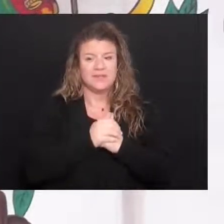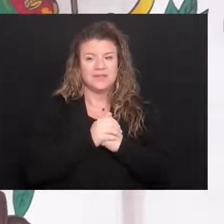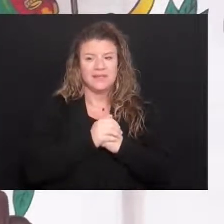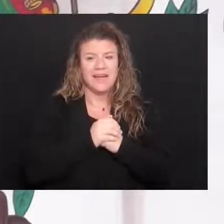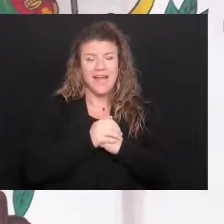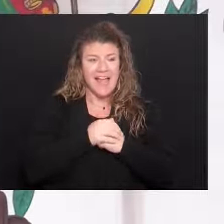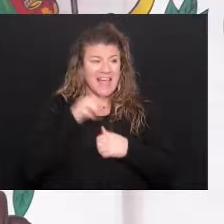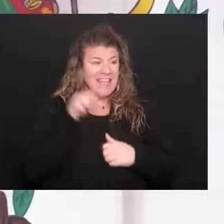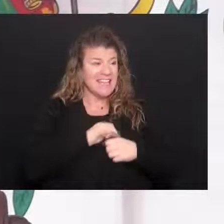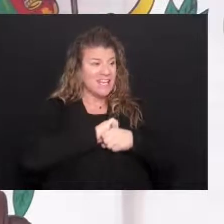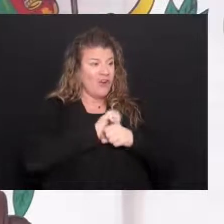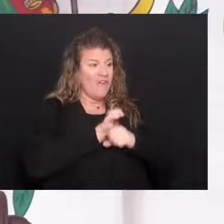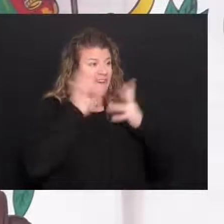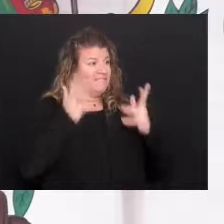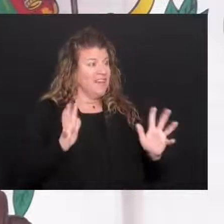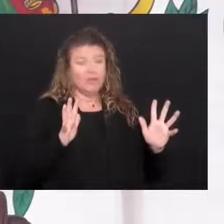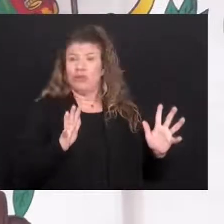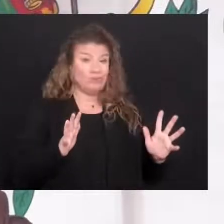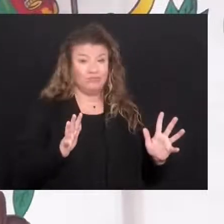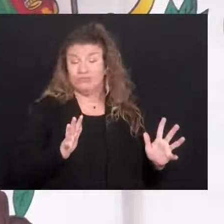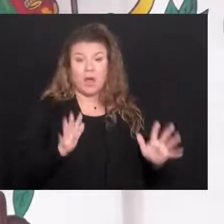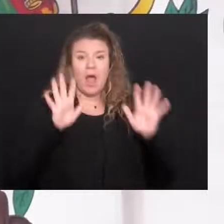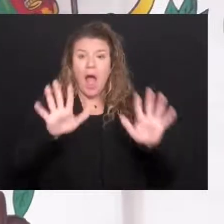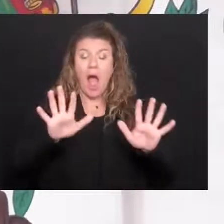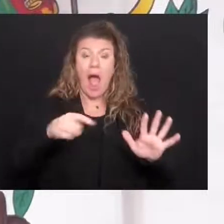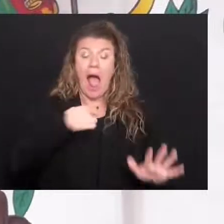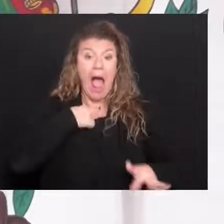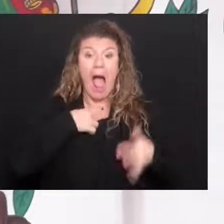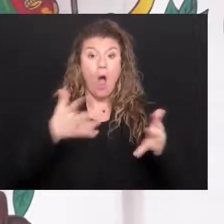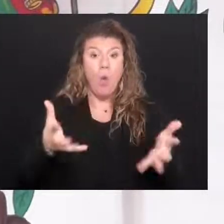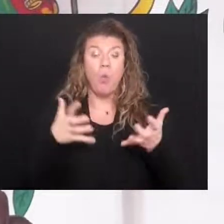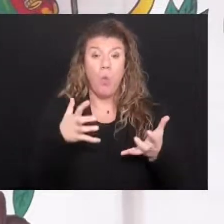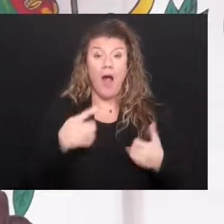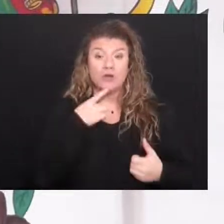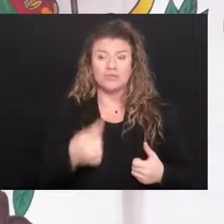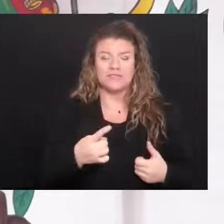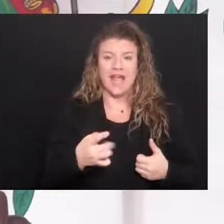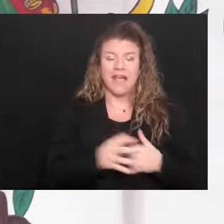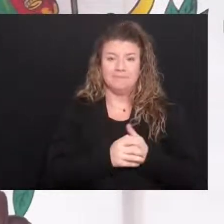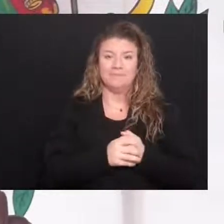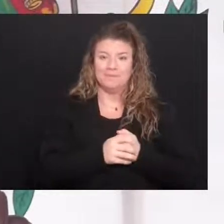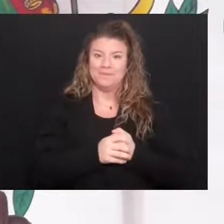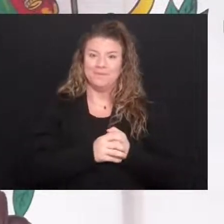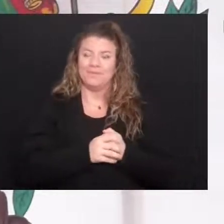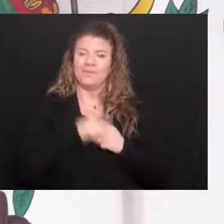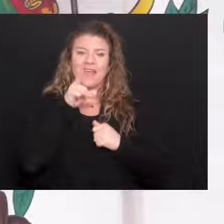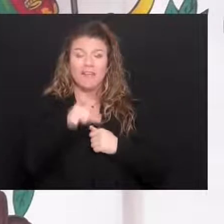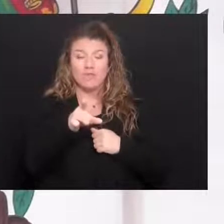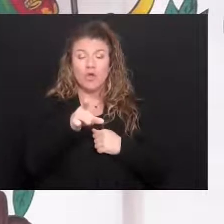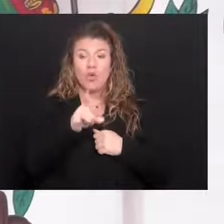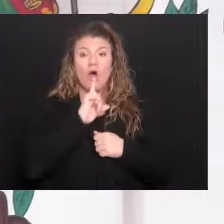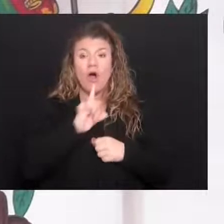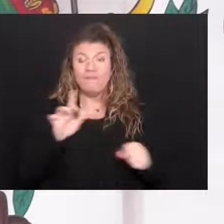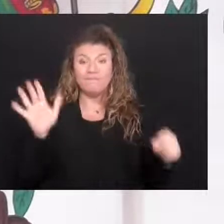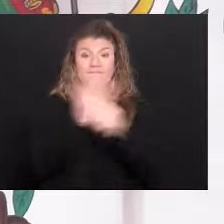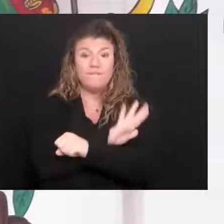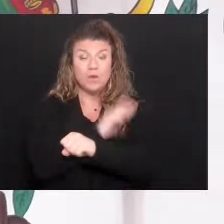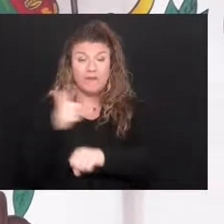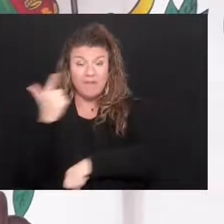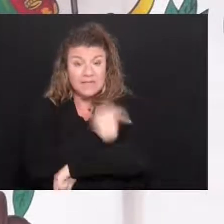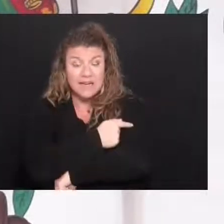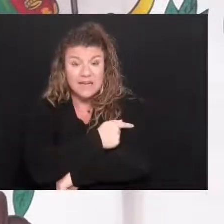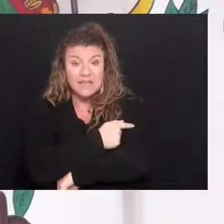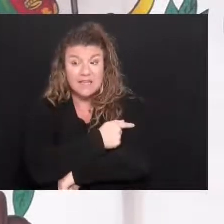woods yet. Now, I'd love to be able to sit here and say to you, if you're fully